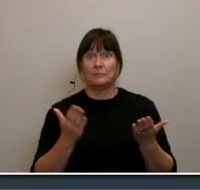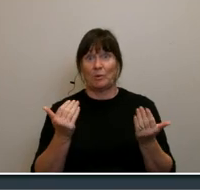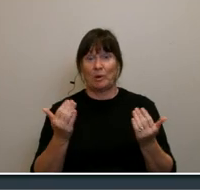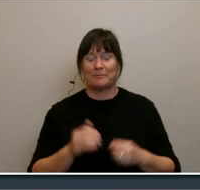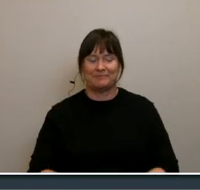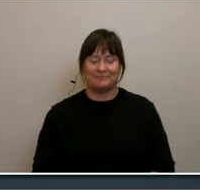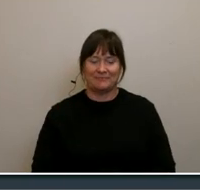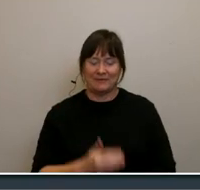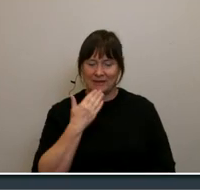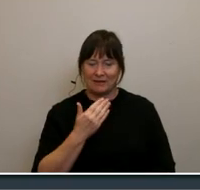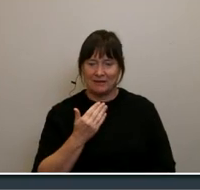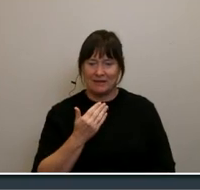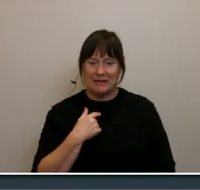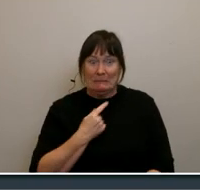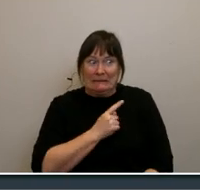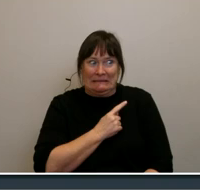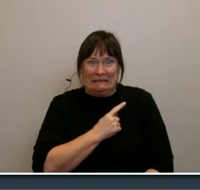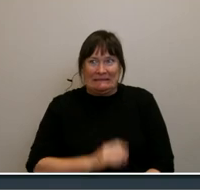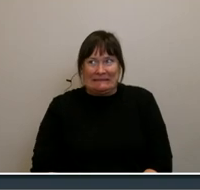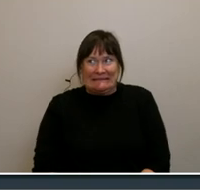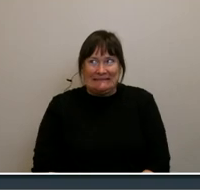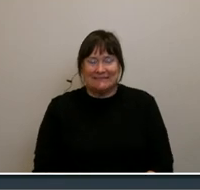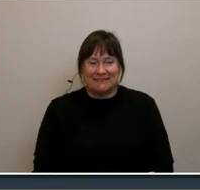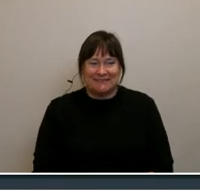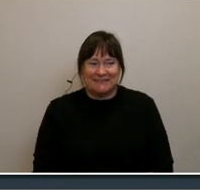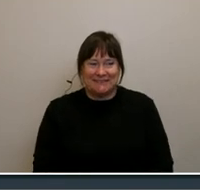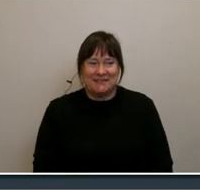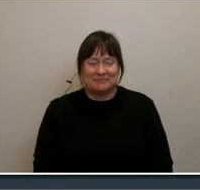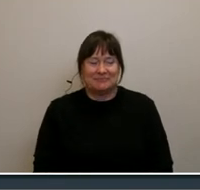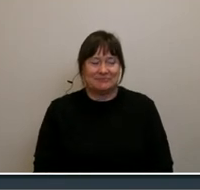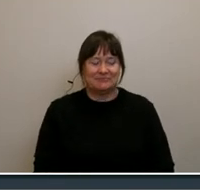Welcome, Vanessa. Thank you. It's a bit scary.